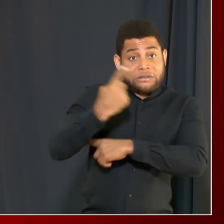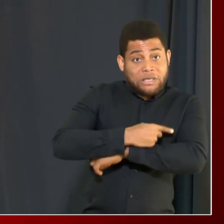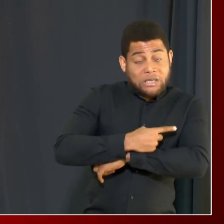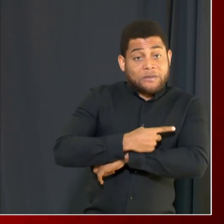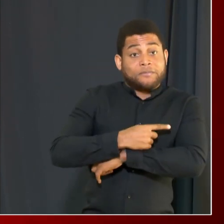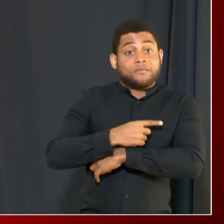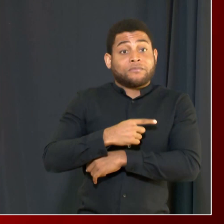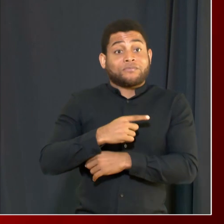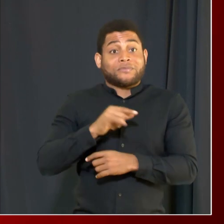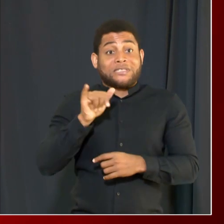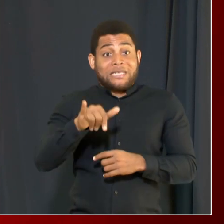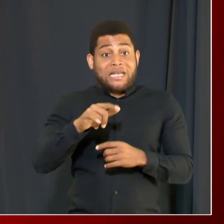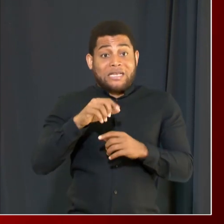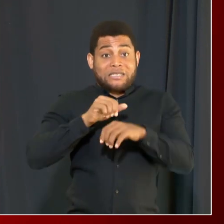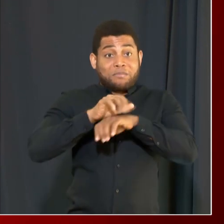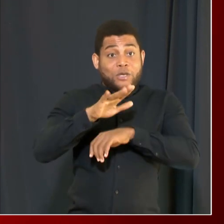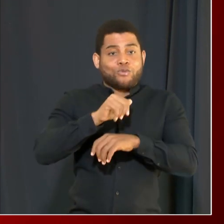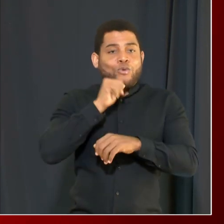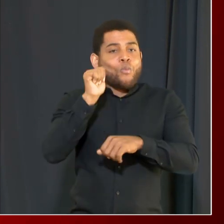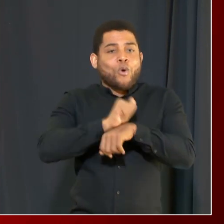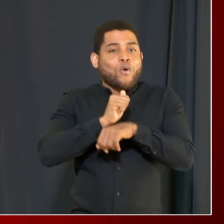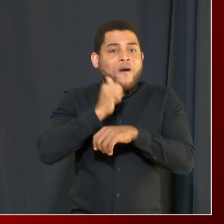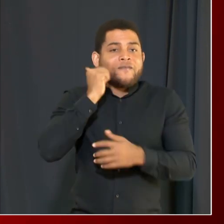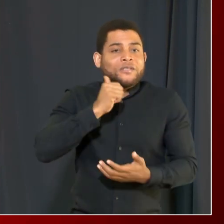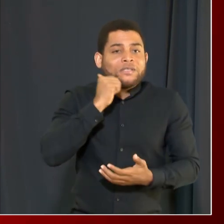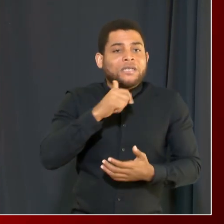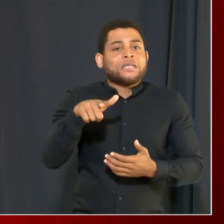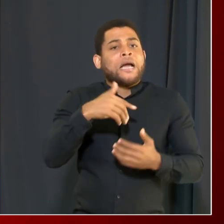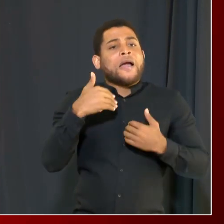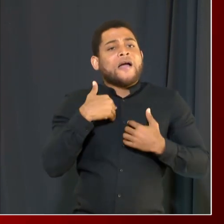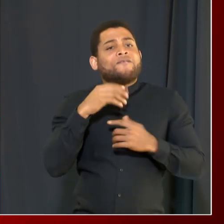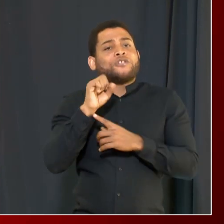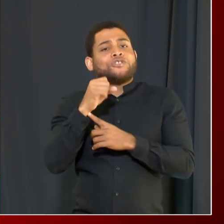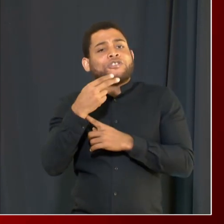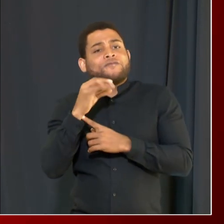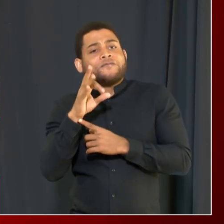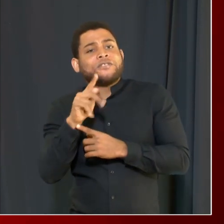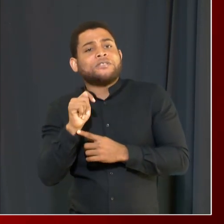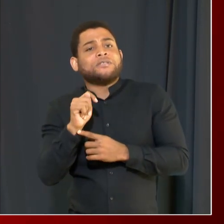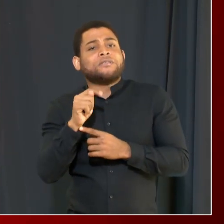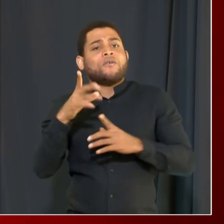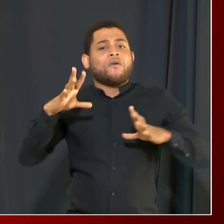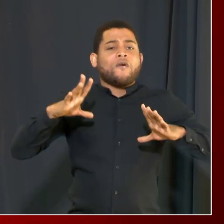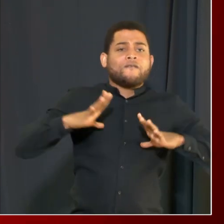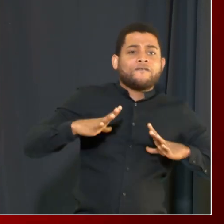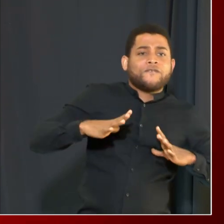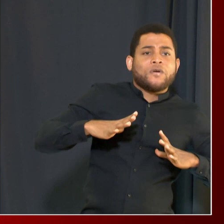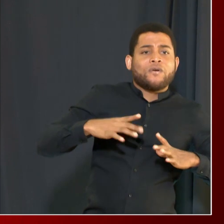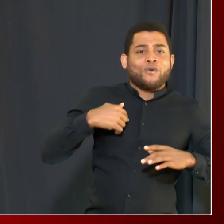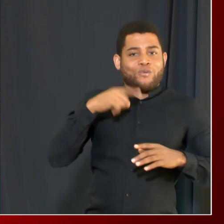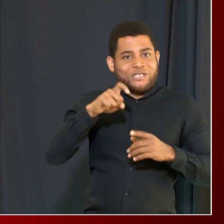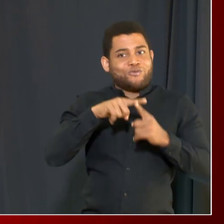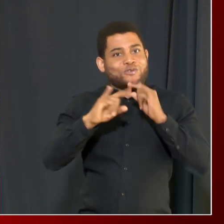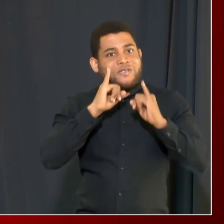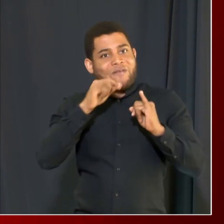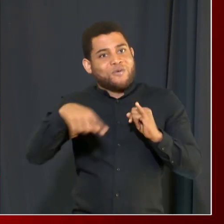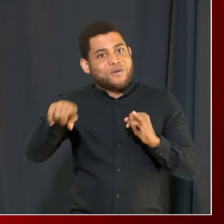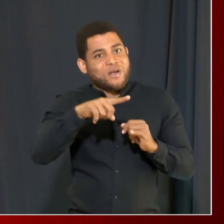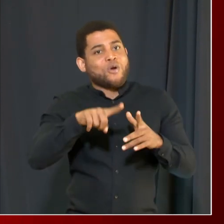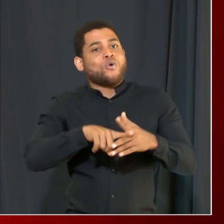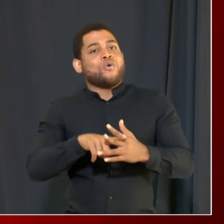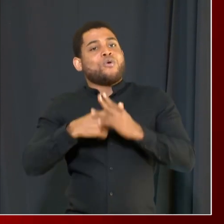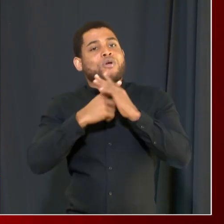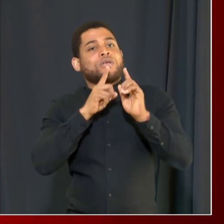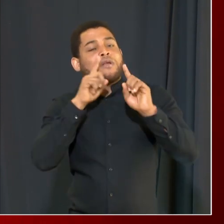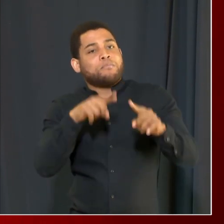work every day. They work a long shift and have a few days off, so you also need to interview the initial responders at FEMS. You have